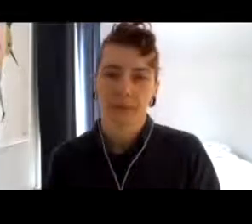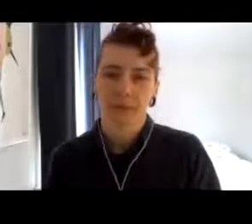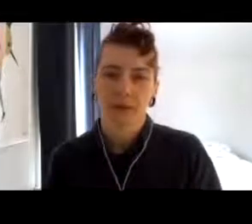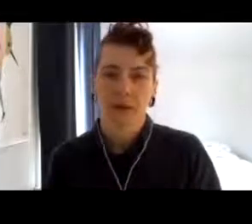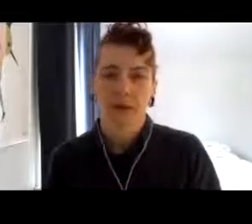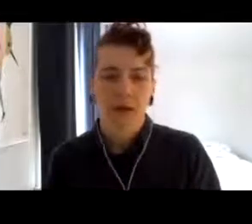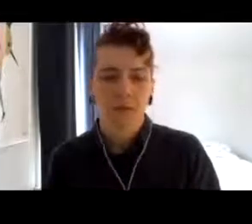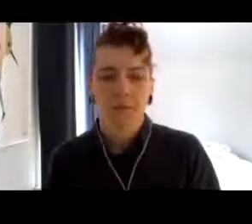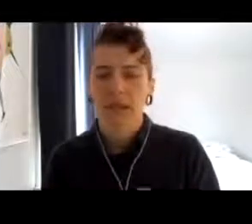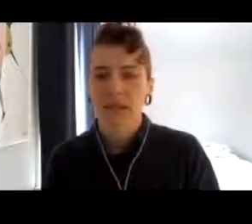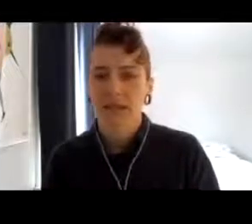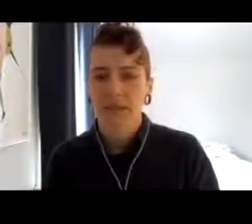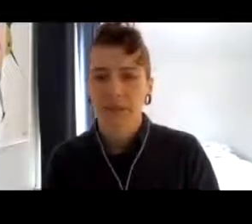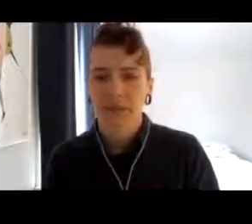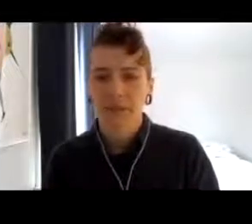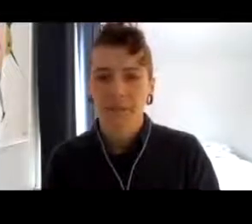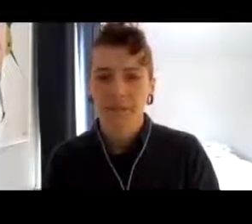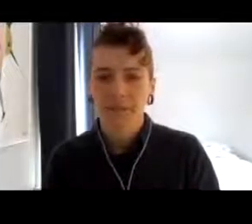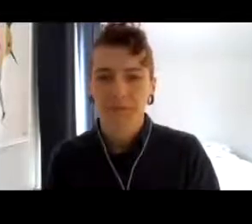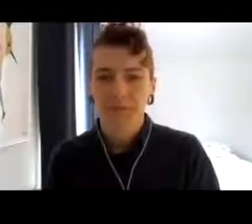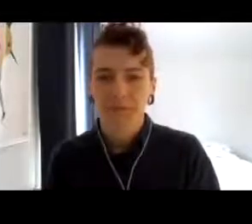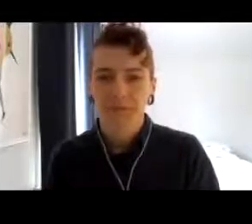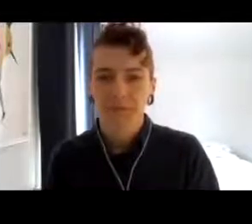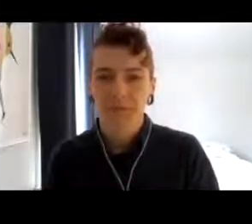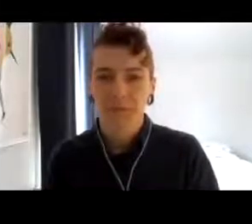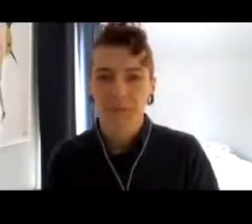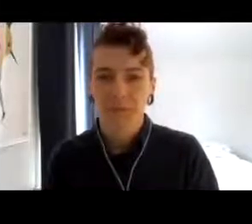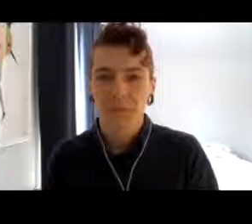often. Next slide, please.